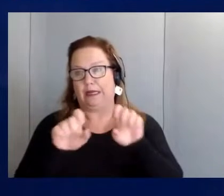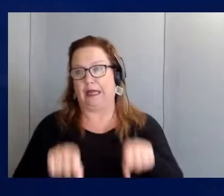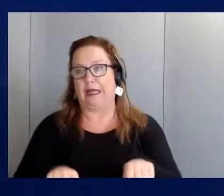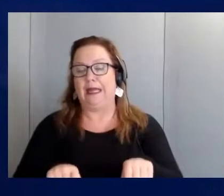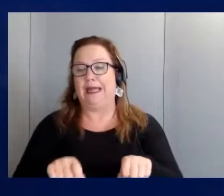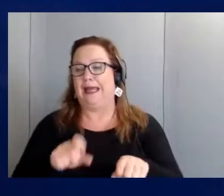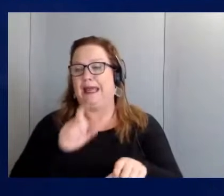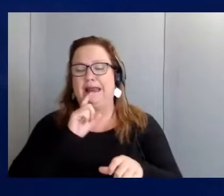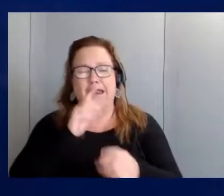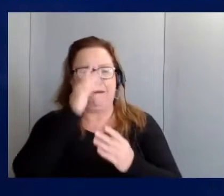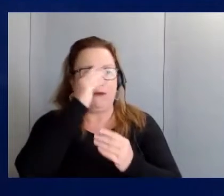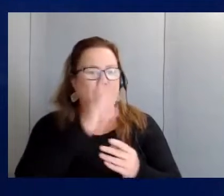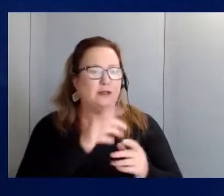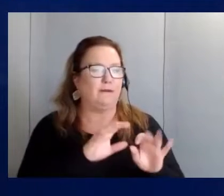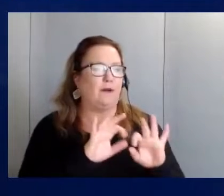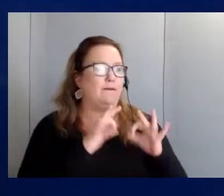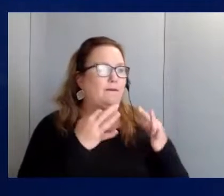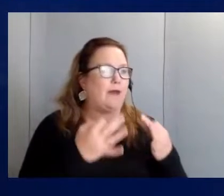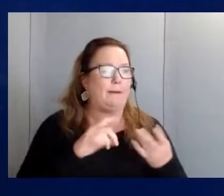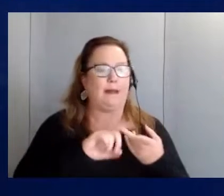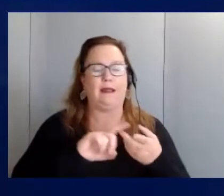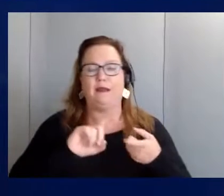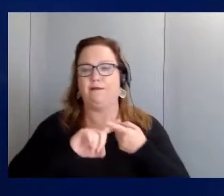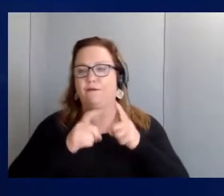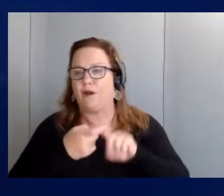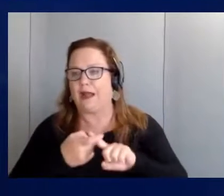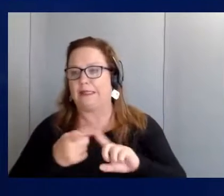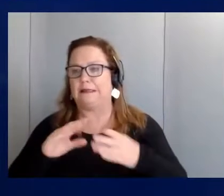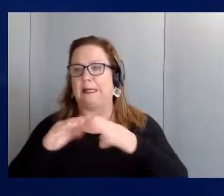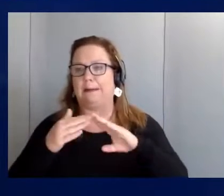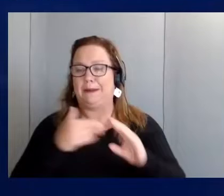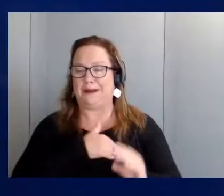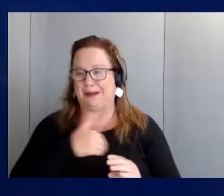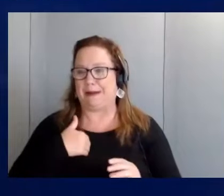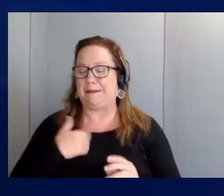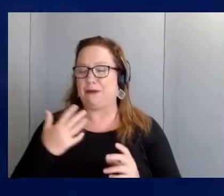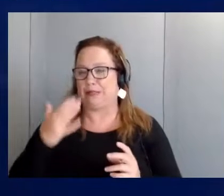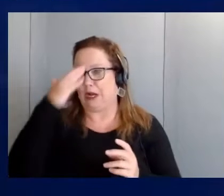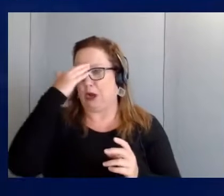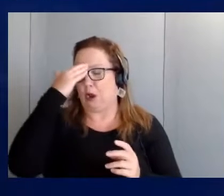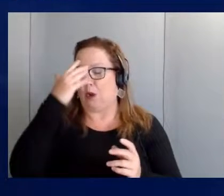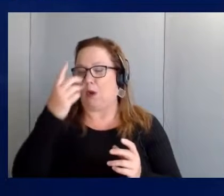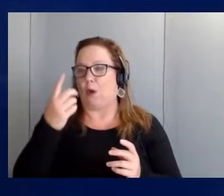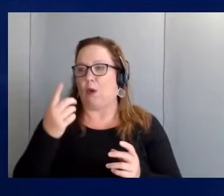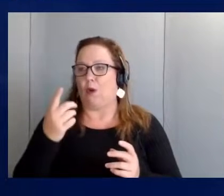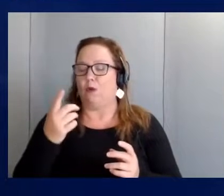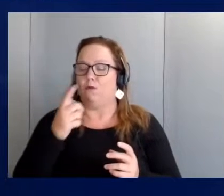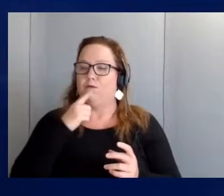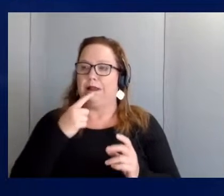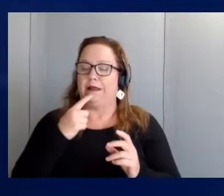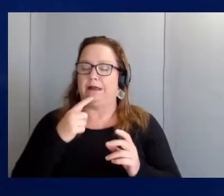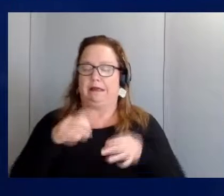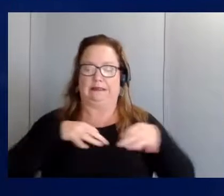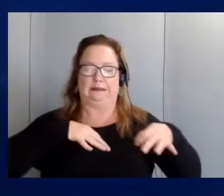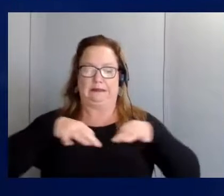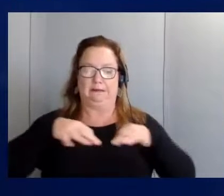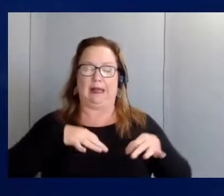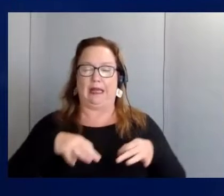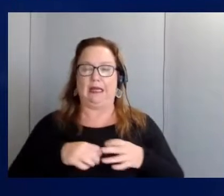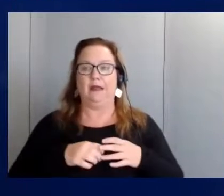from family and friends and the community members that may know our loved ones really helps tell the story, because there are lots of tests that we can do,